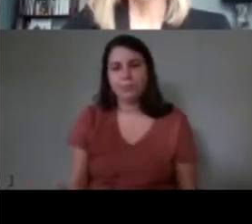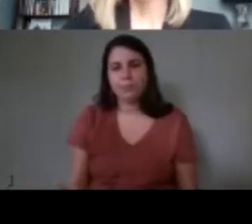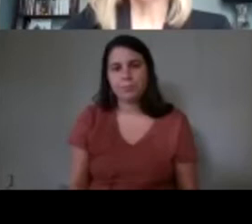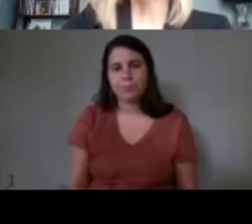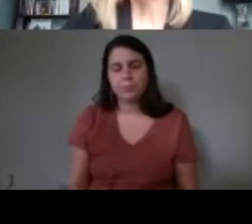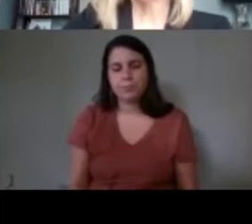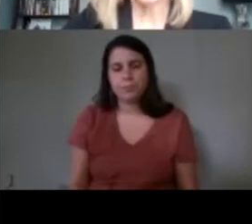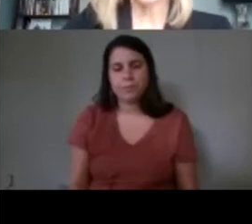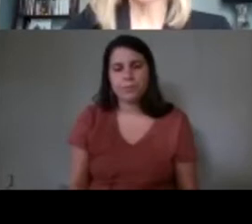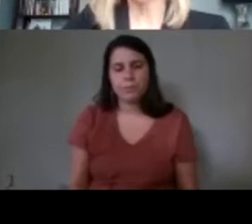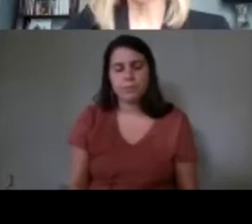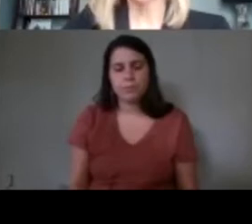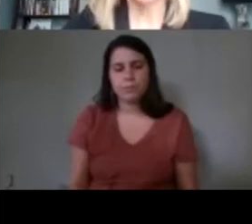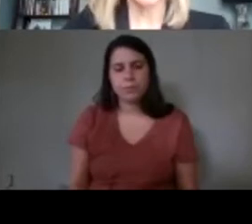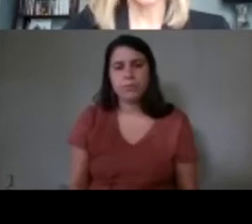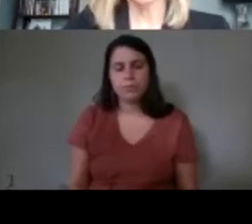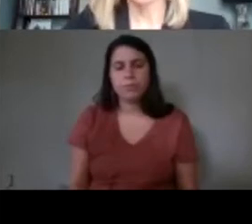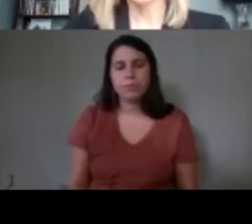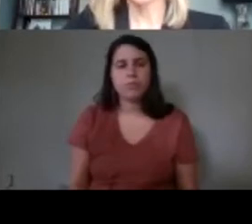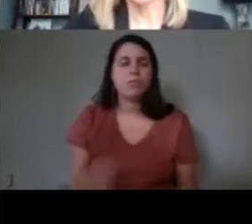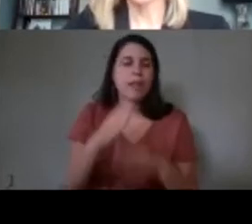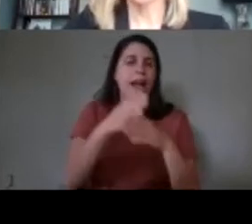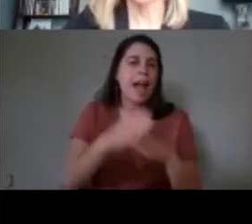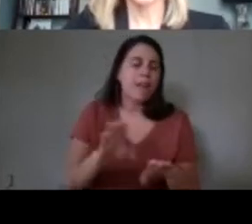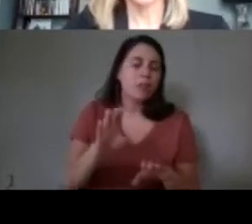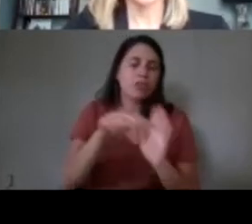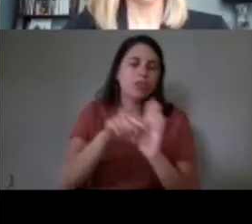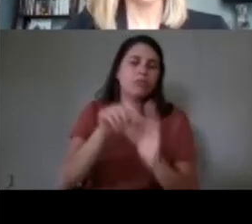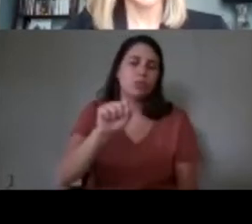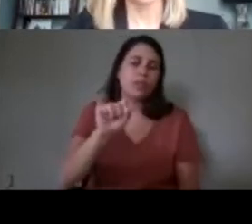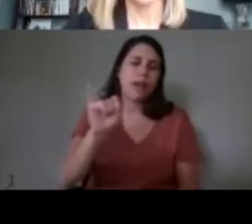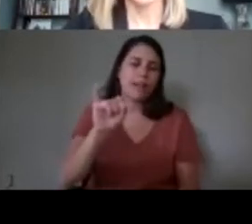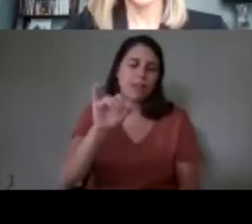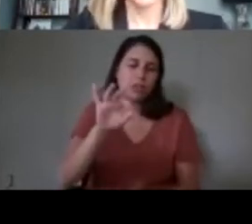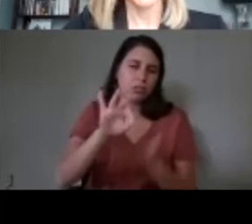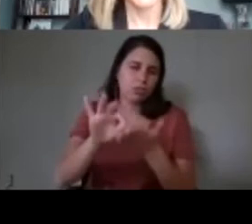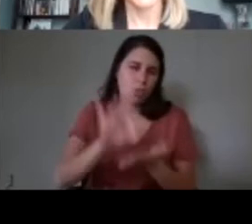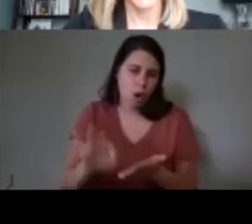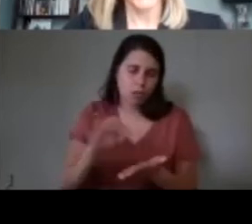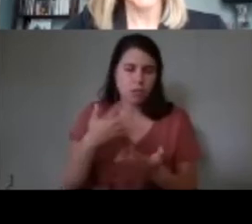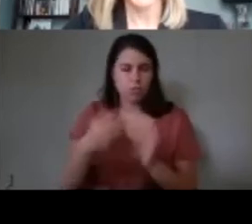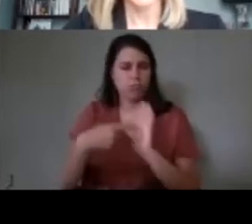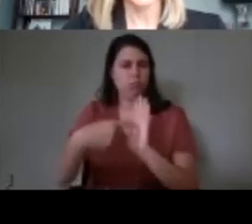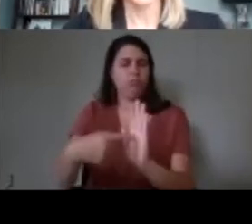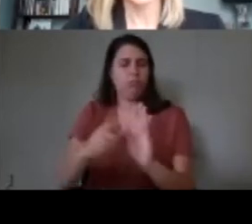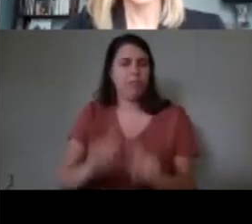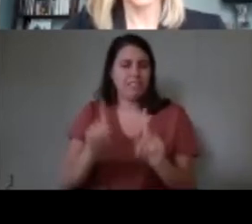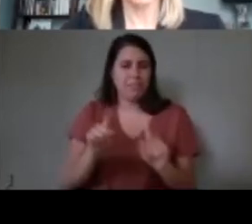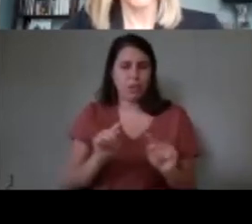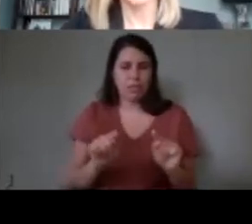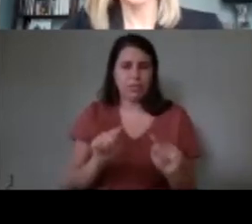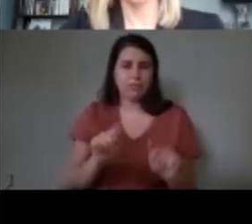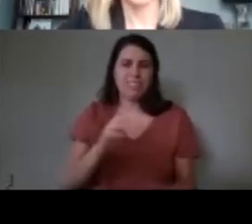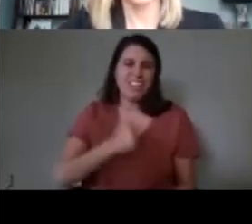And as far as the average suicidal ideation scores, I just wanted to give you an idea of the difference. And I apologize, the standard